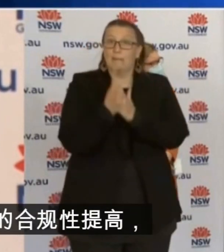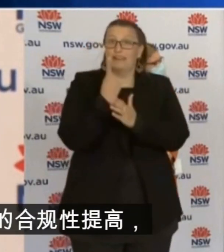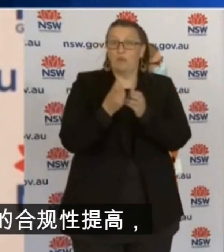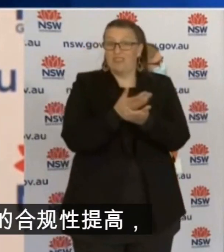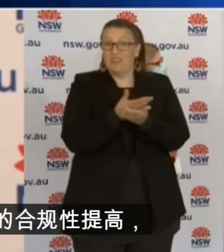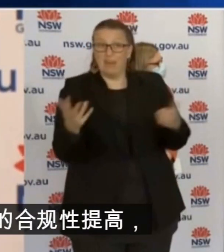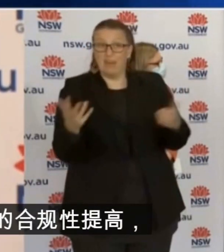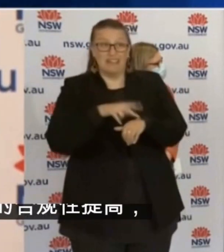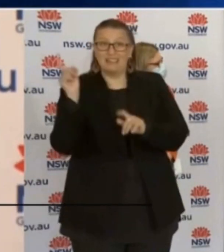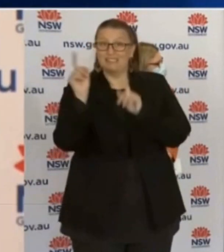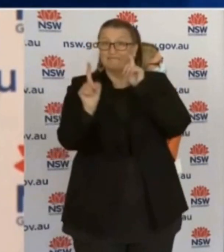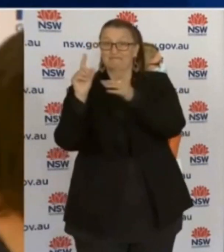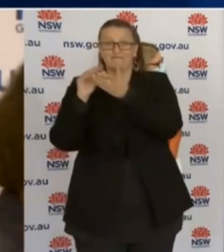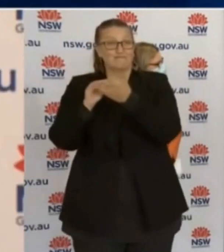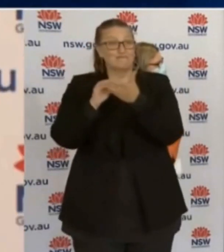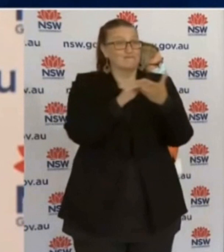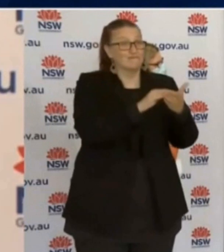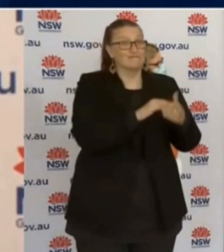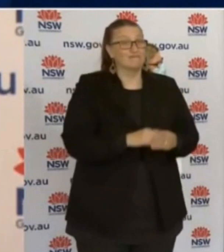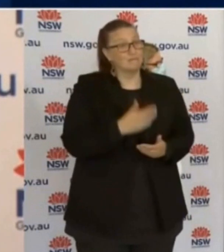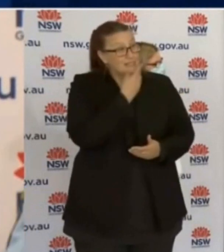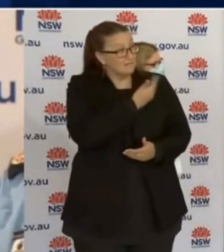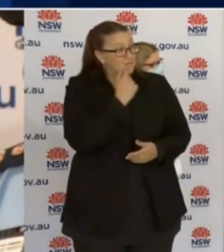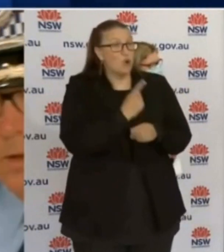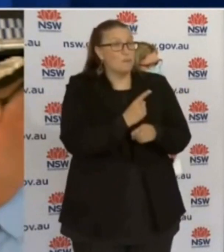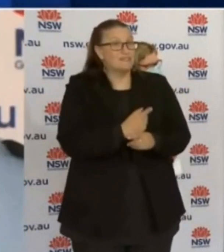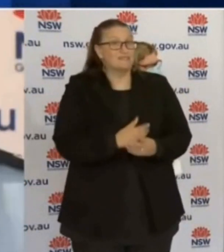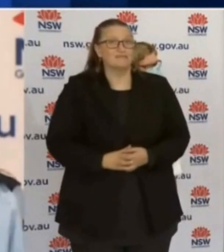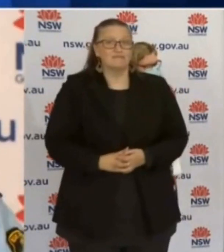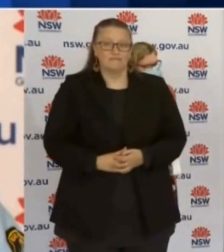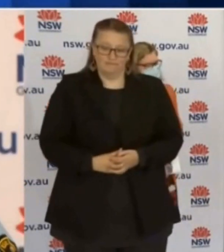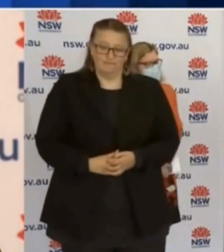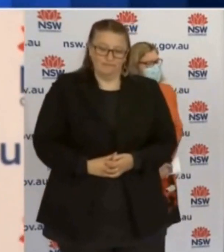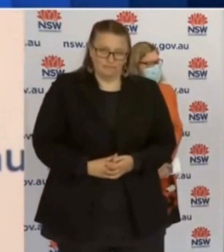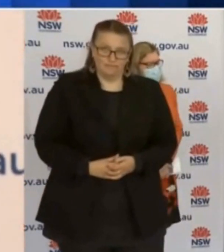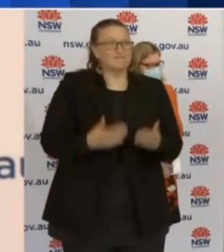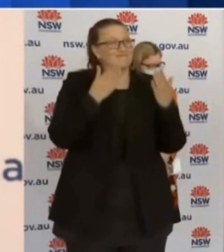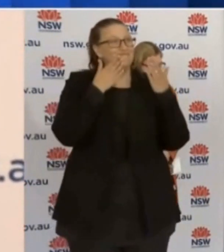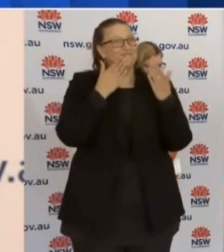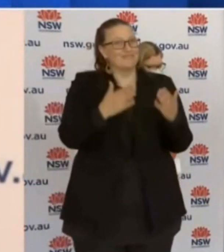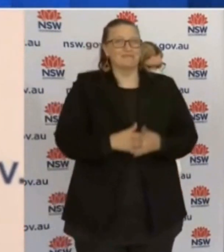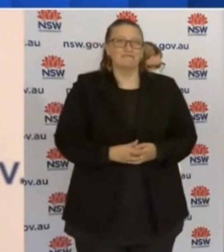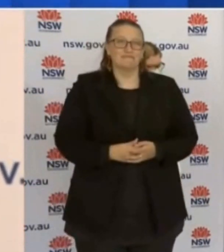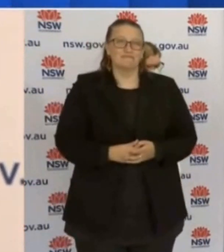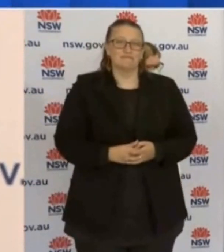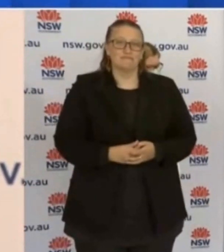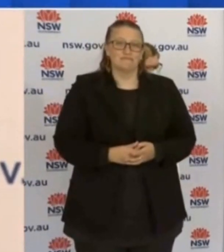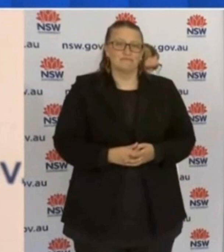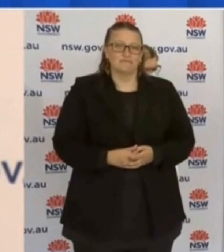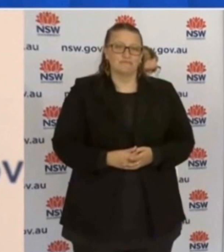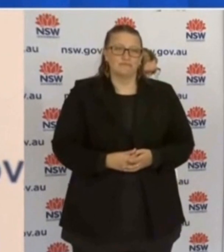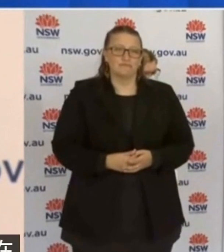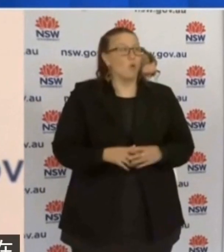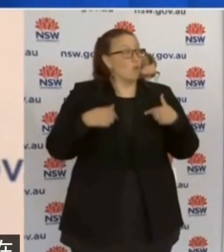Commissioner Warboys, I might ask you to comment on that. Thank you, Premier. Good morning. Additional police still operate